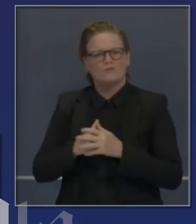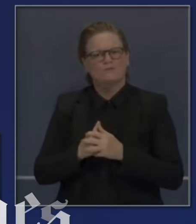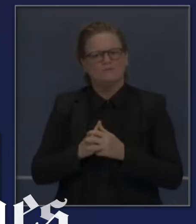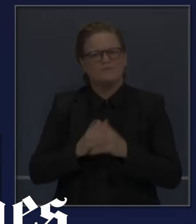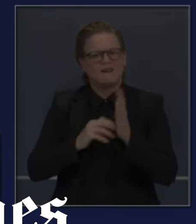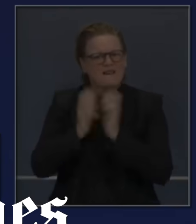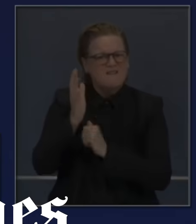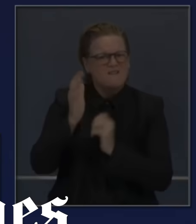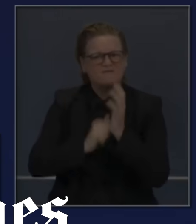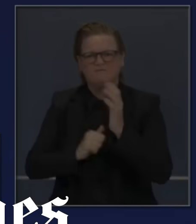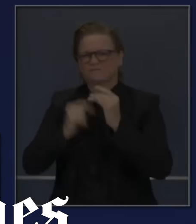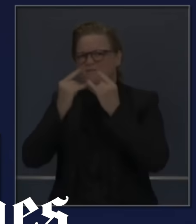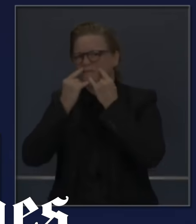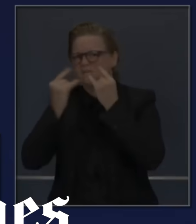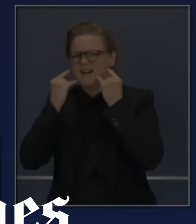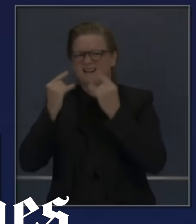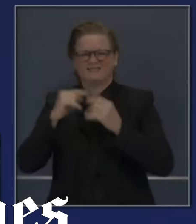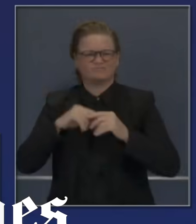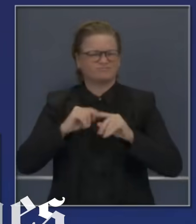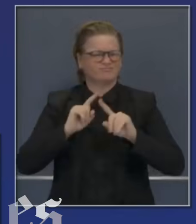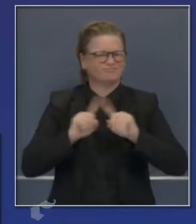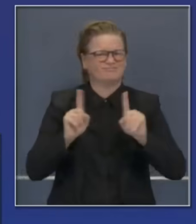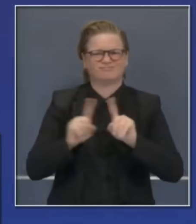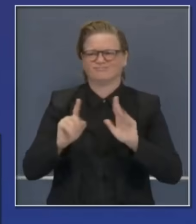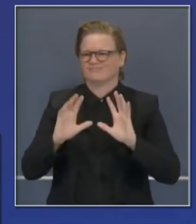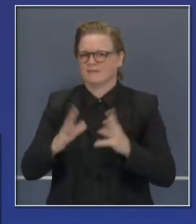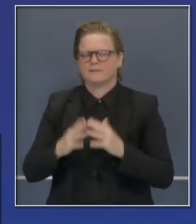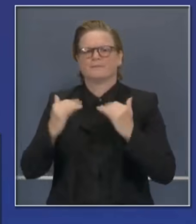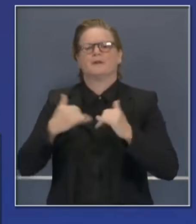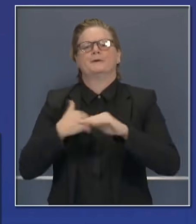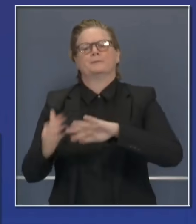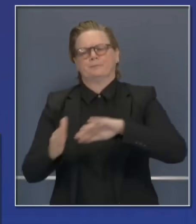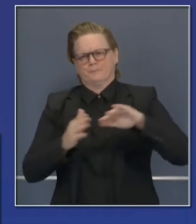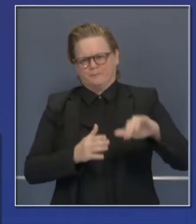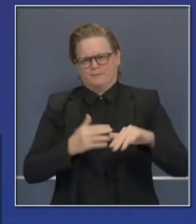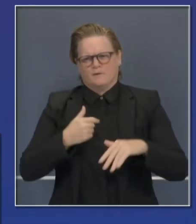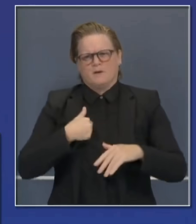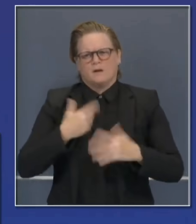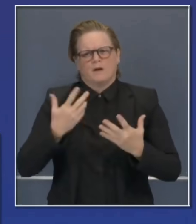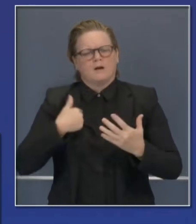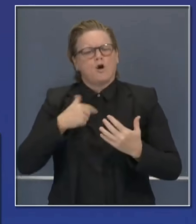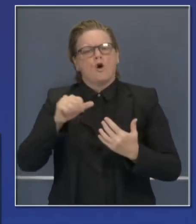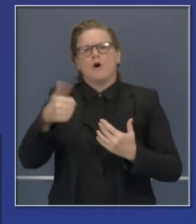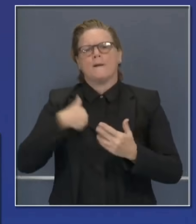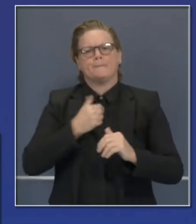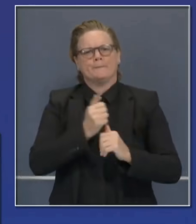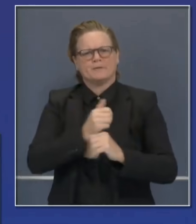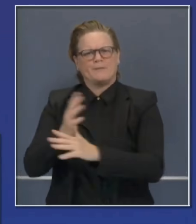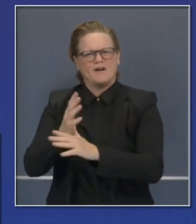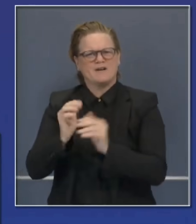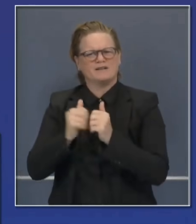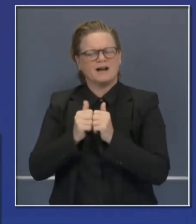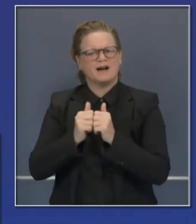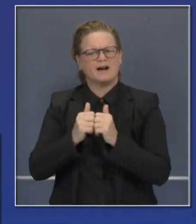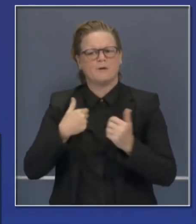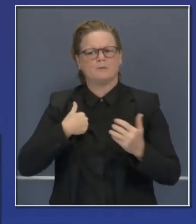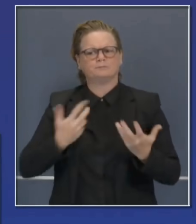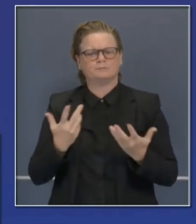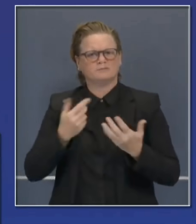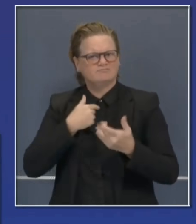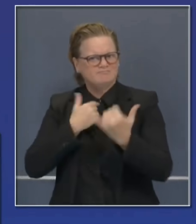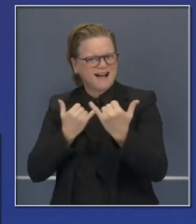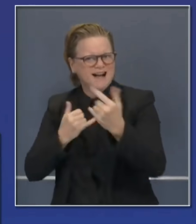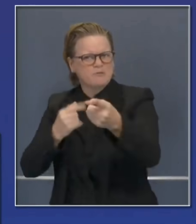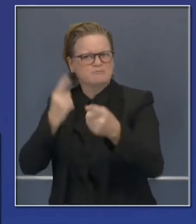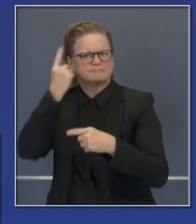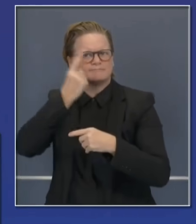One of the things we need to talk more about in terms of preparedness is preparing our small businesses. If we're talking about